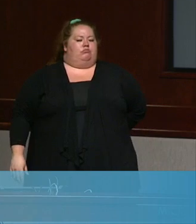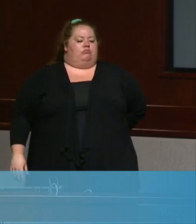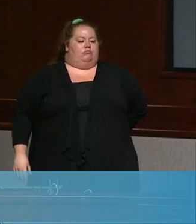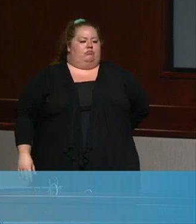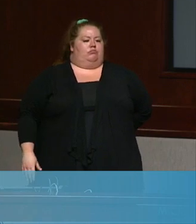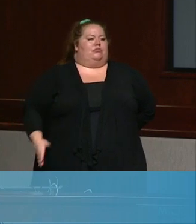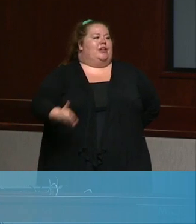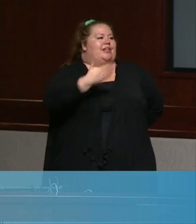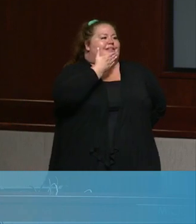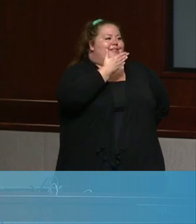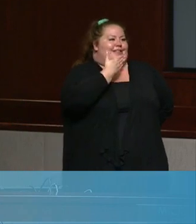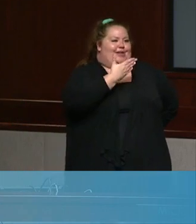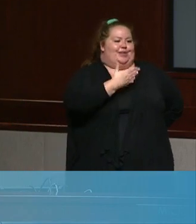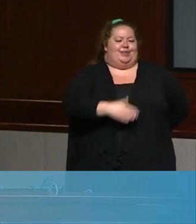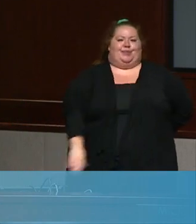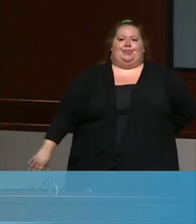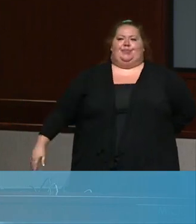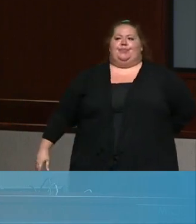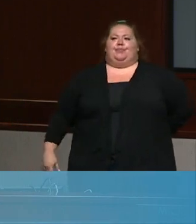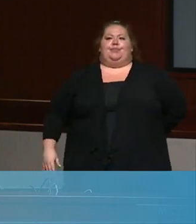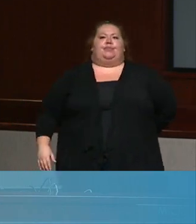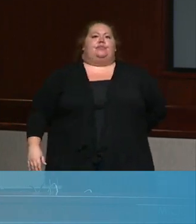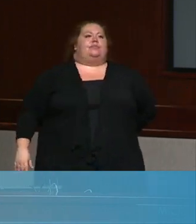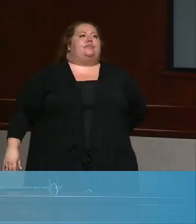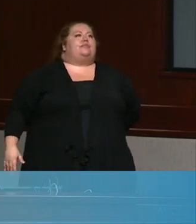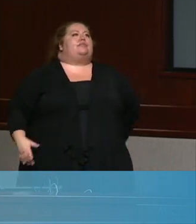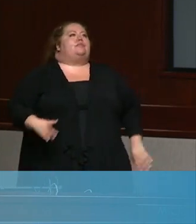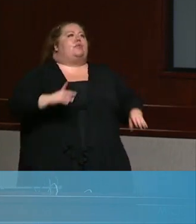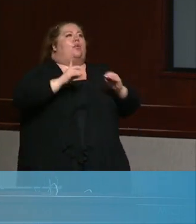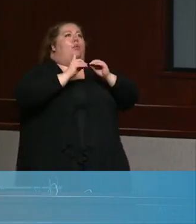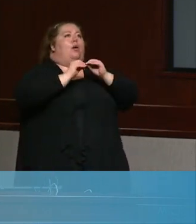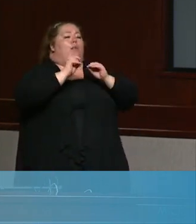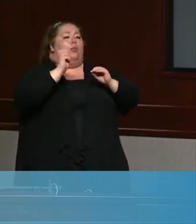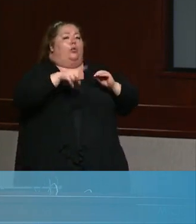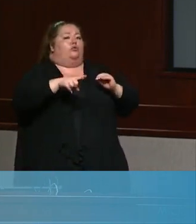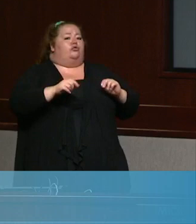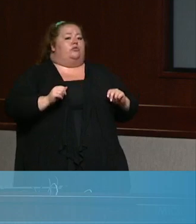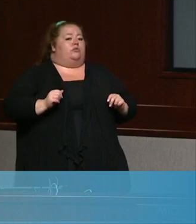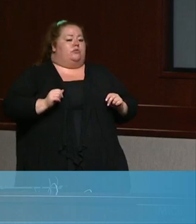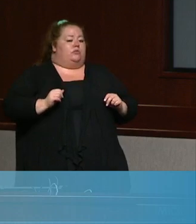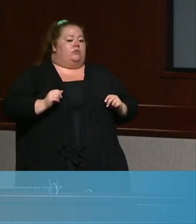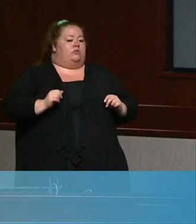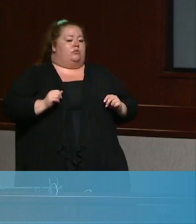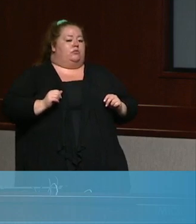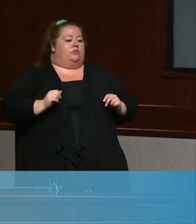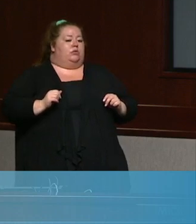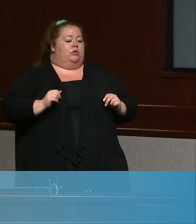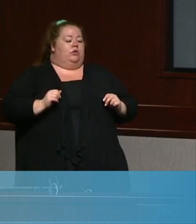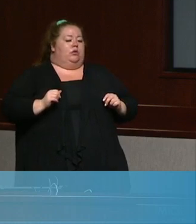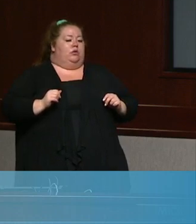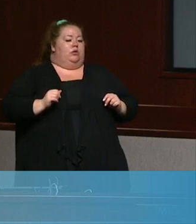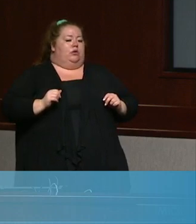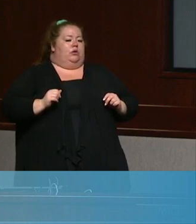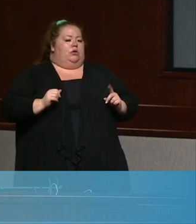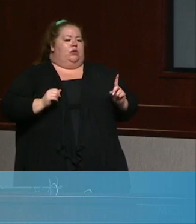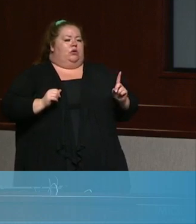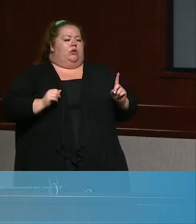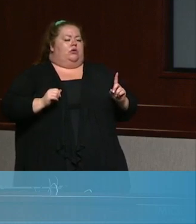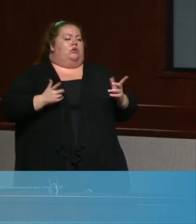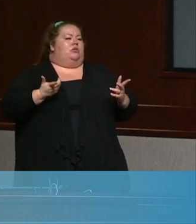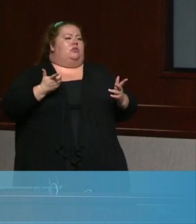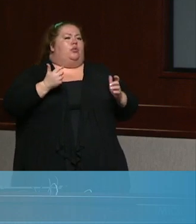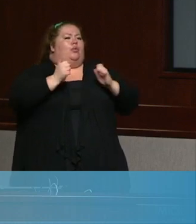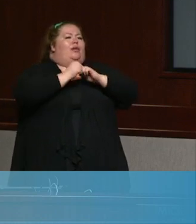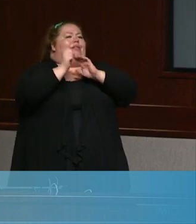Hey, much appreciated, Kim. Thank you for that. And just one more question, guys, just regarding state models. I know I've asked